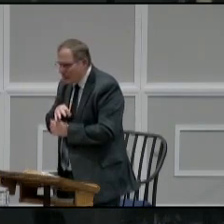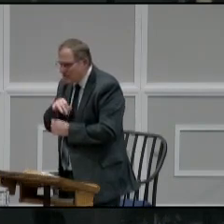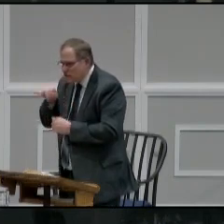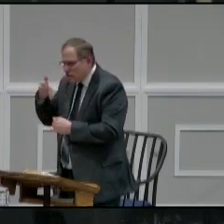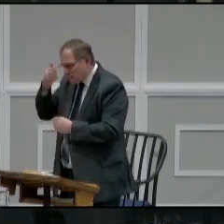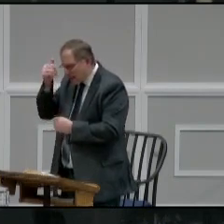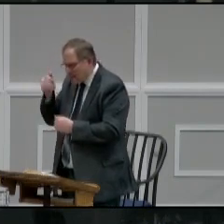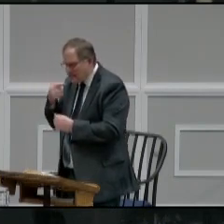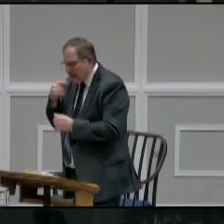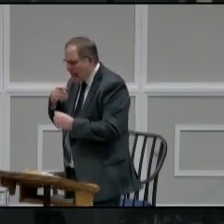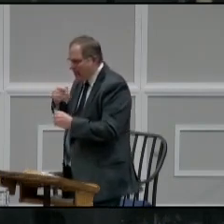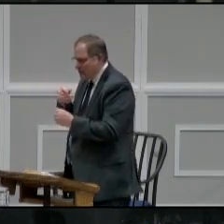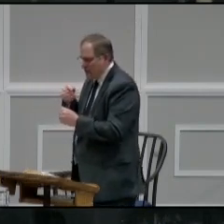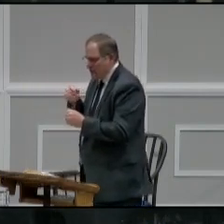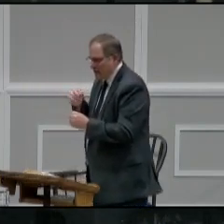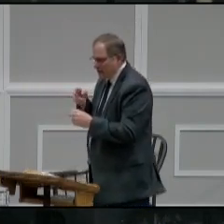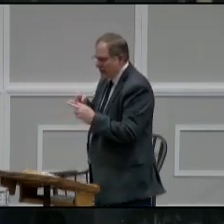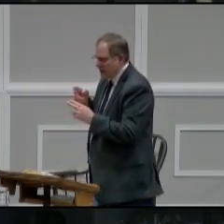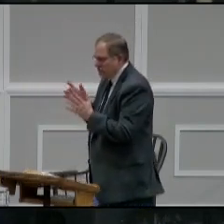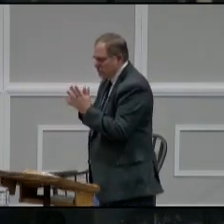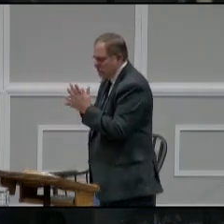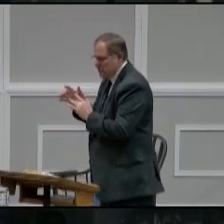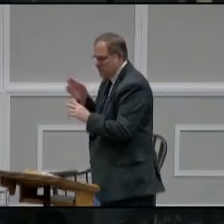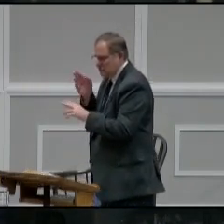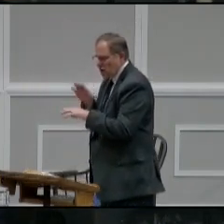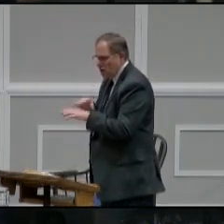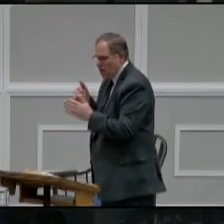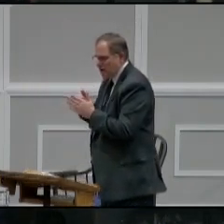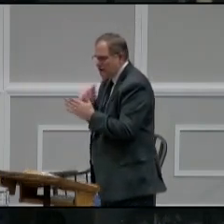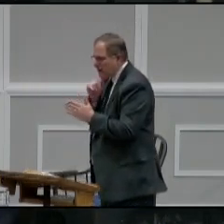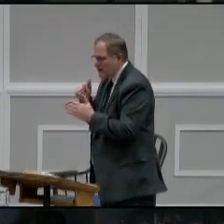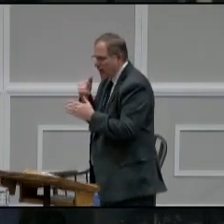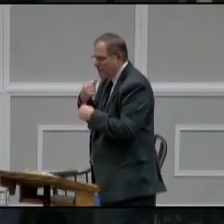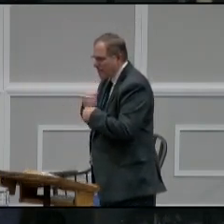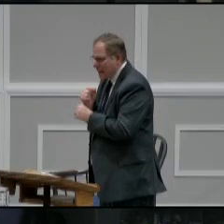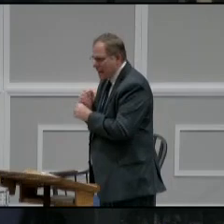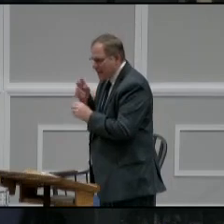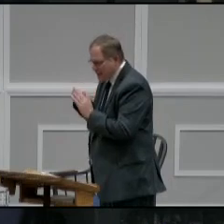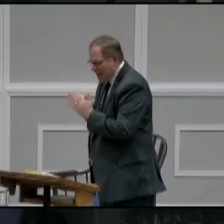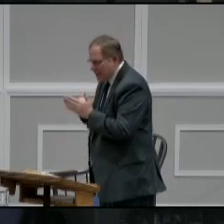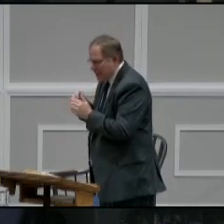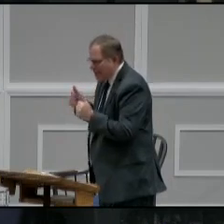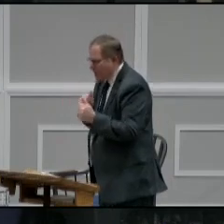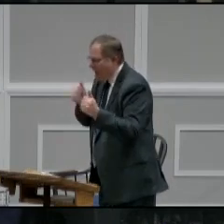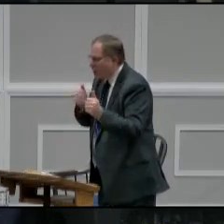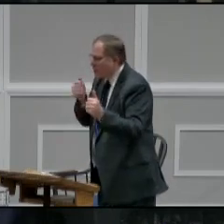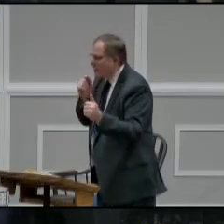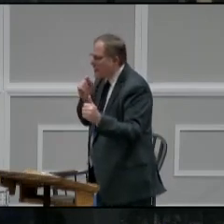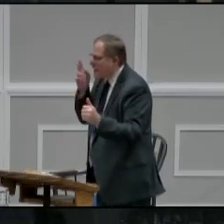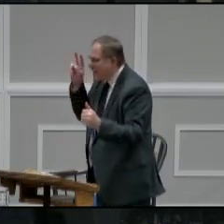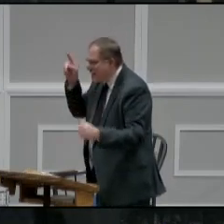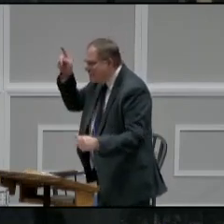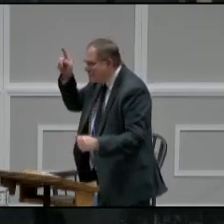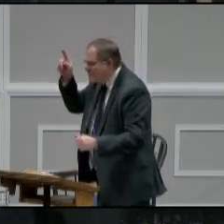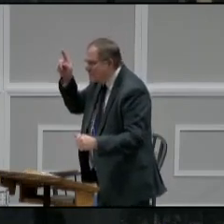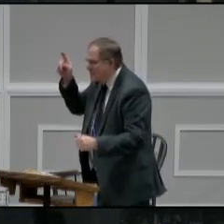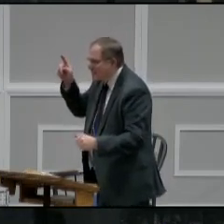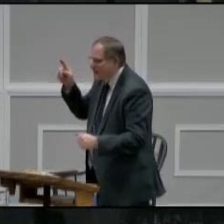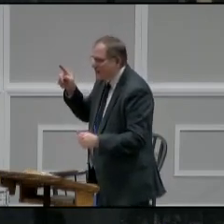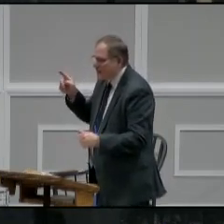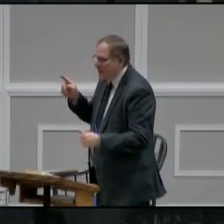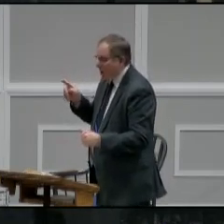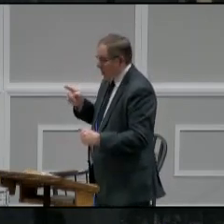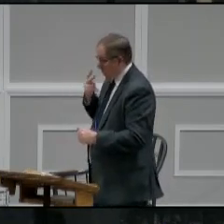they say the name Jesus doesn't mean that that's who they're following. And we find here, that looks real good. They're bringing